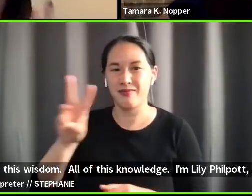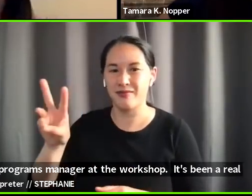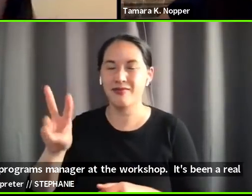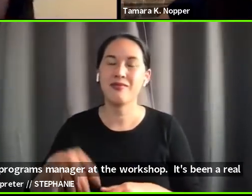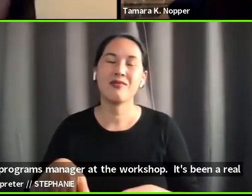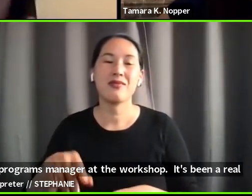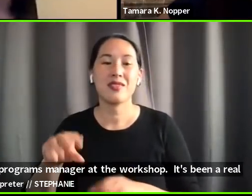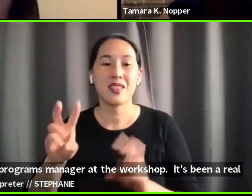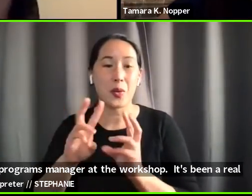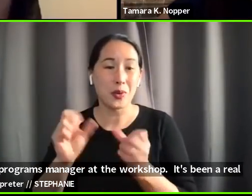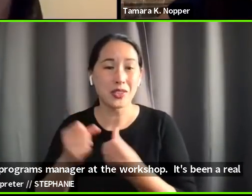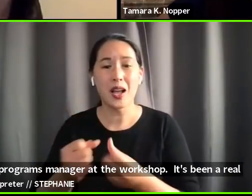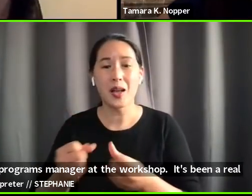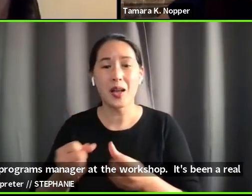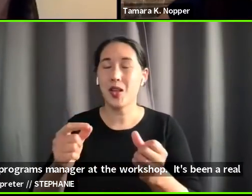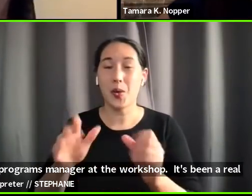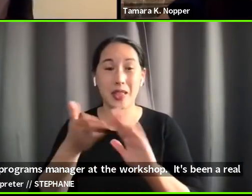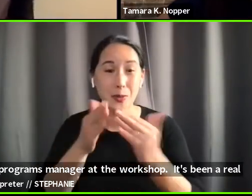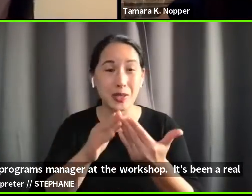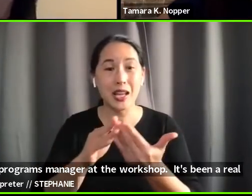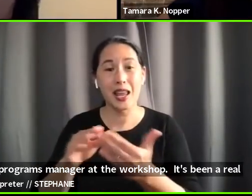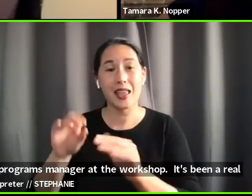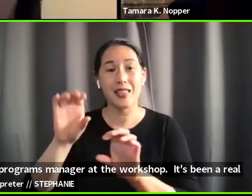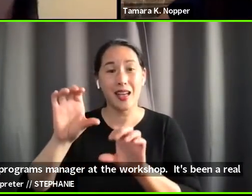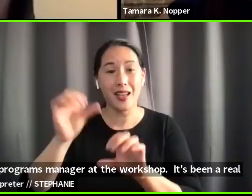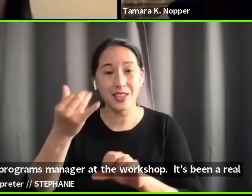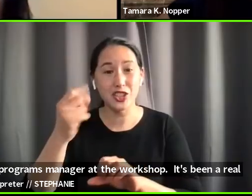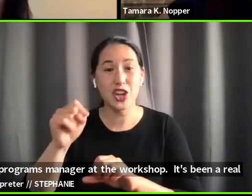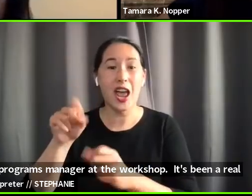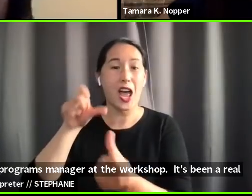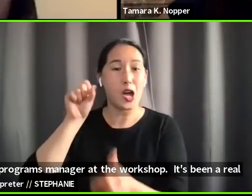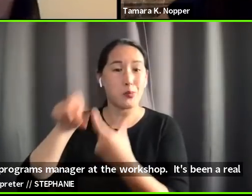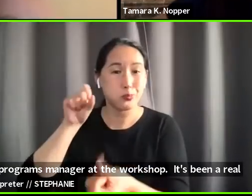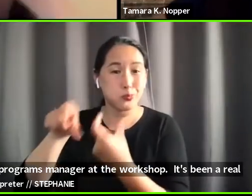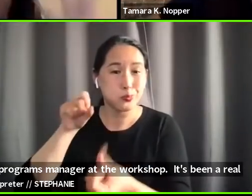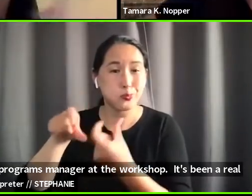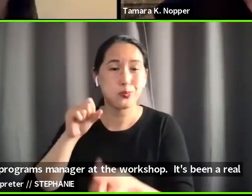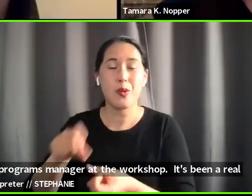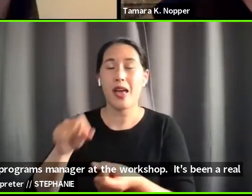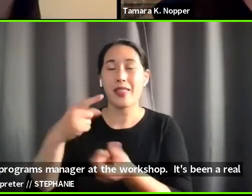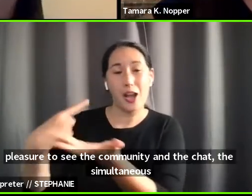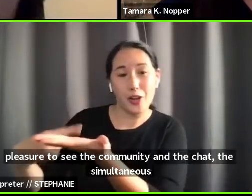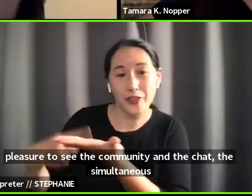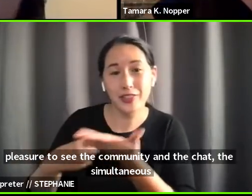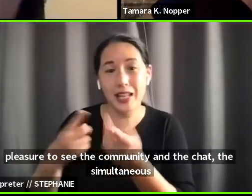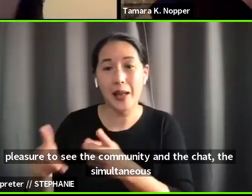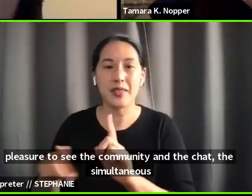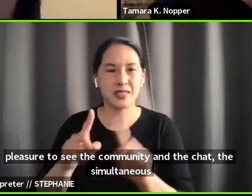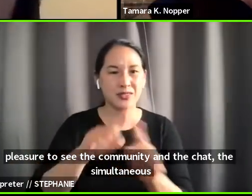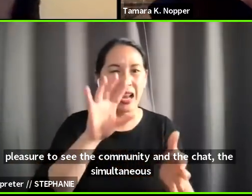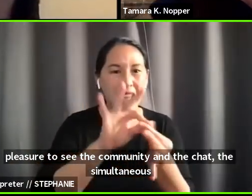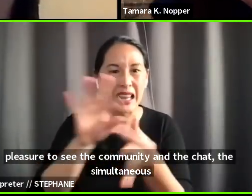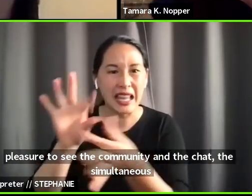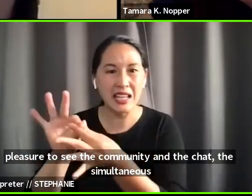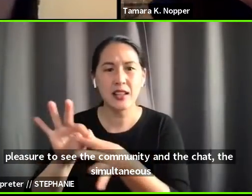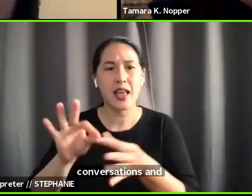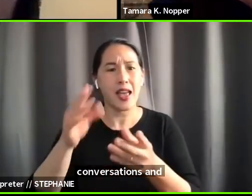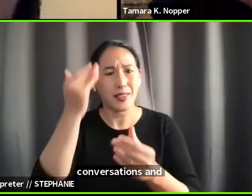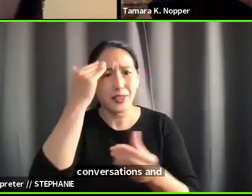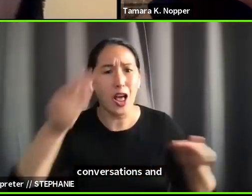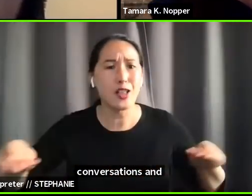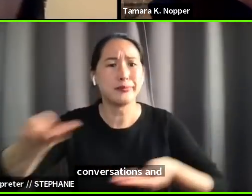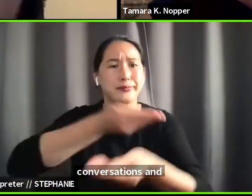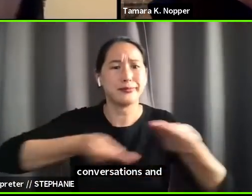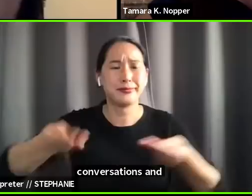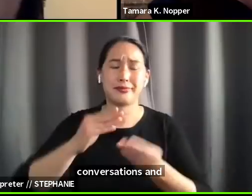community in the chat, the sort of simultaneous conversations and the links, the knowledge sharing that is happening. So